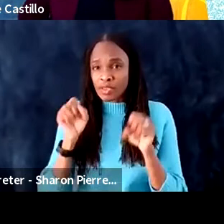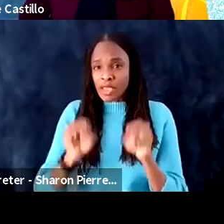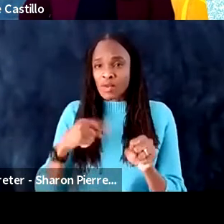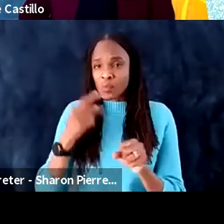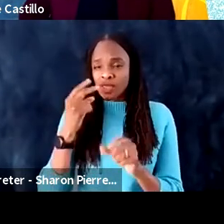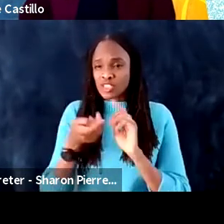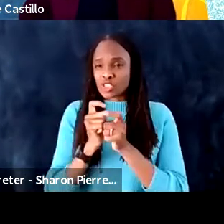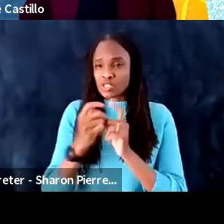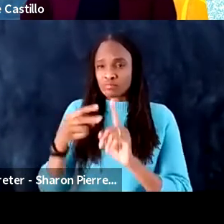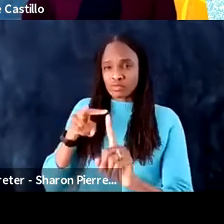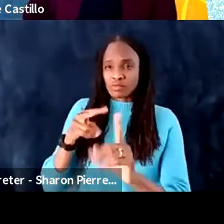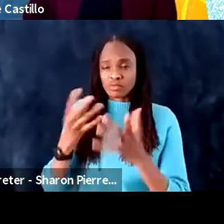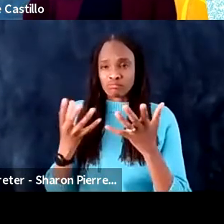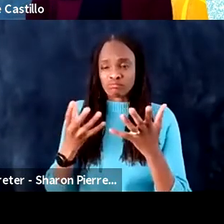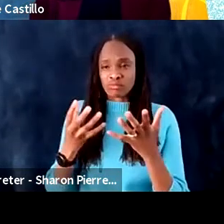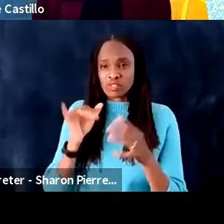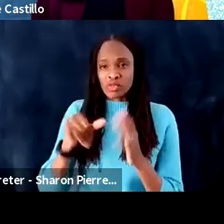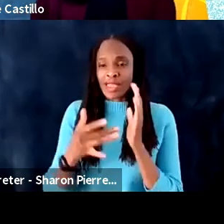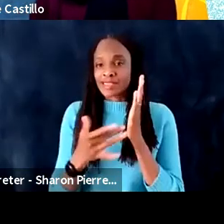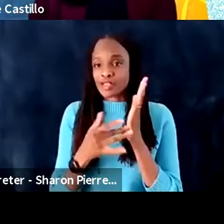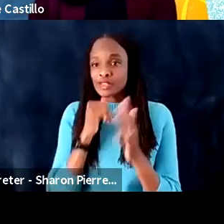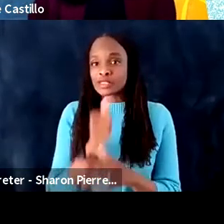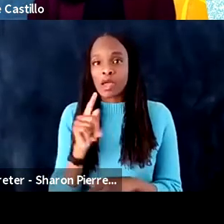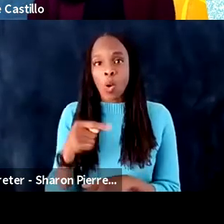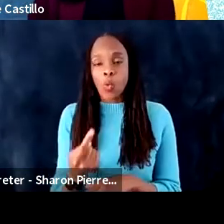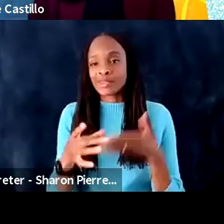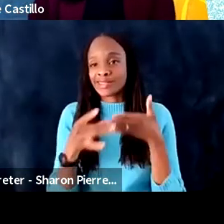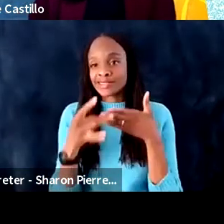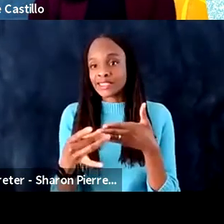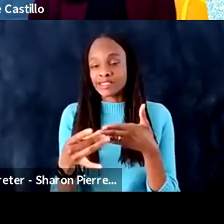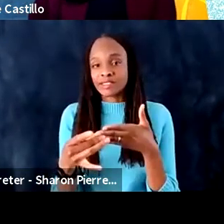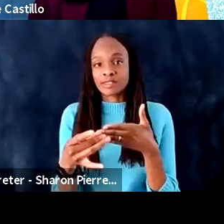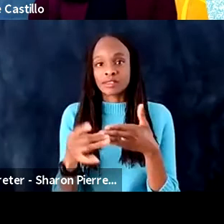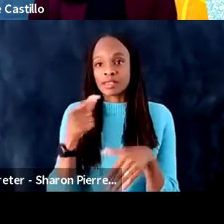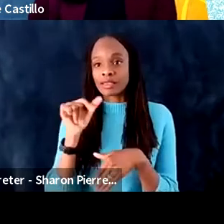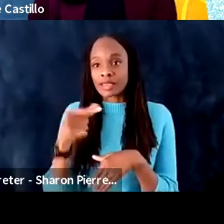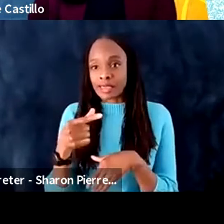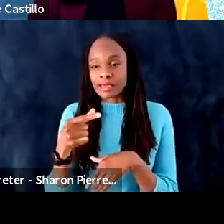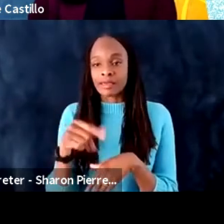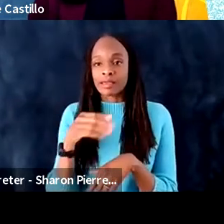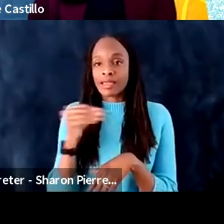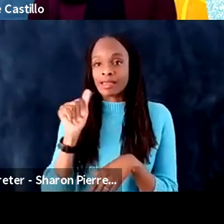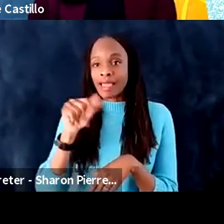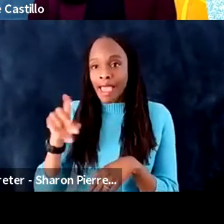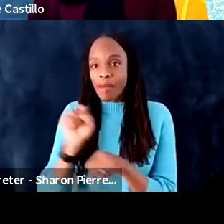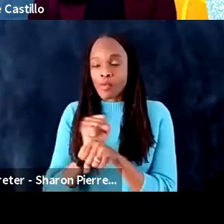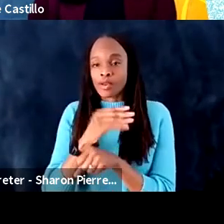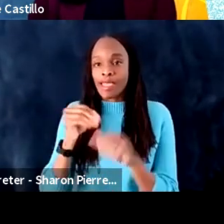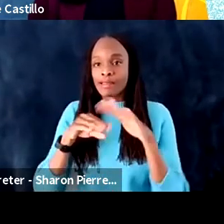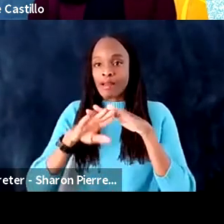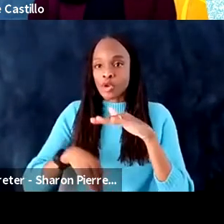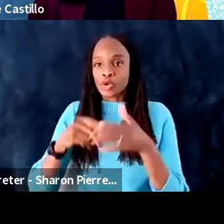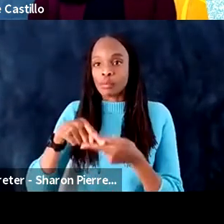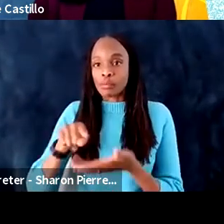way so that technology isn't just driving sort of gig work and at work and underpaid work for